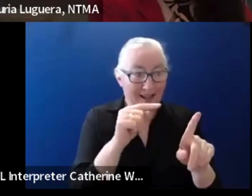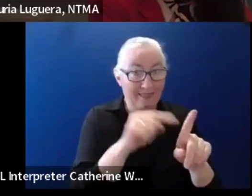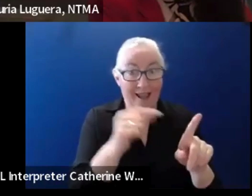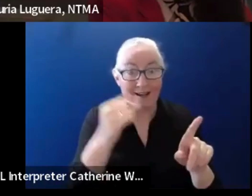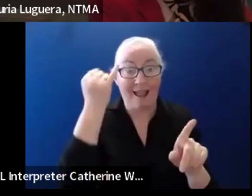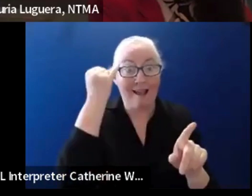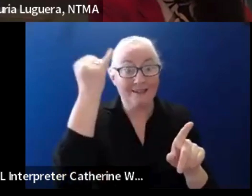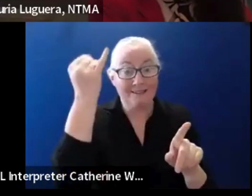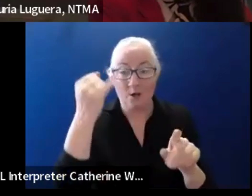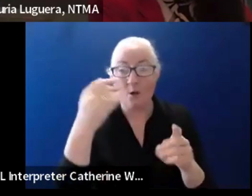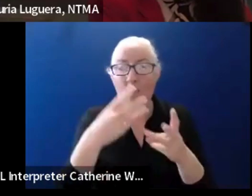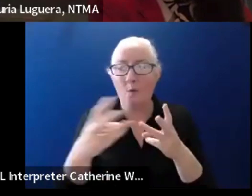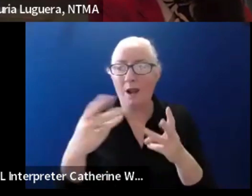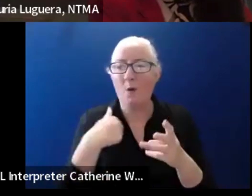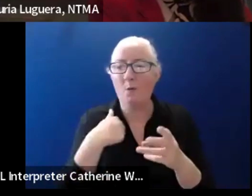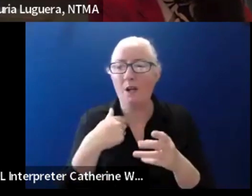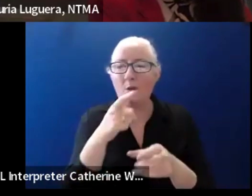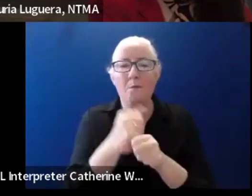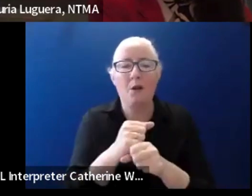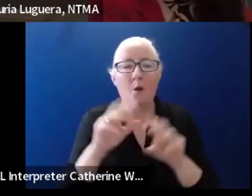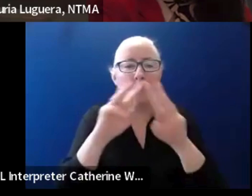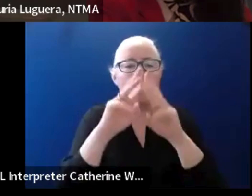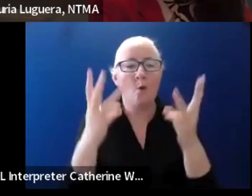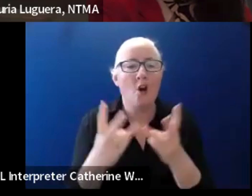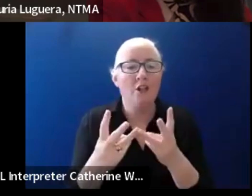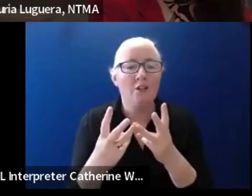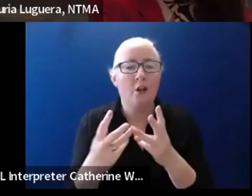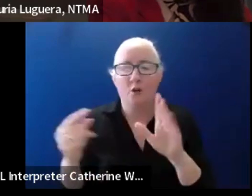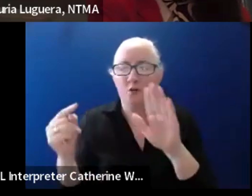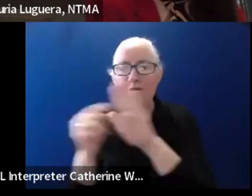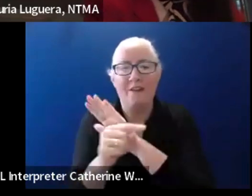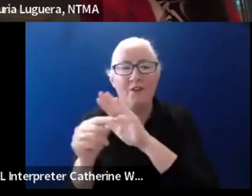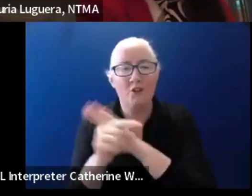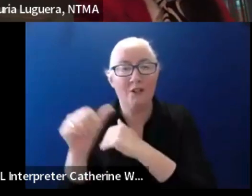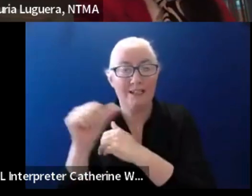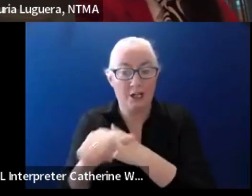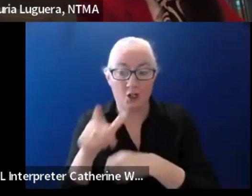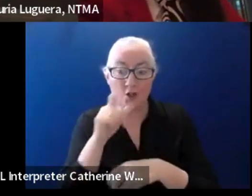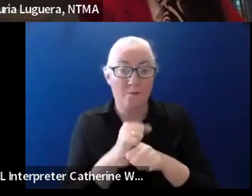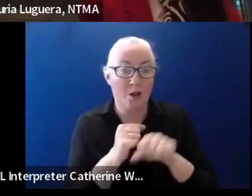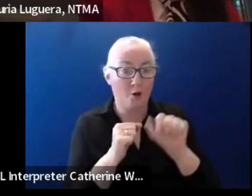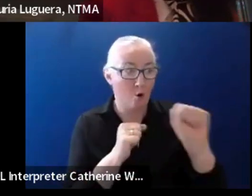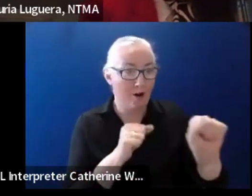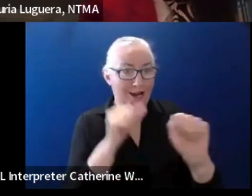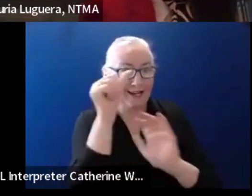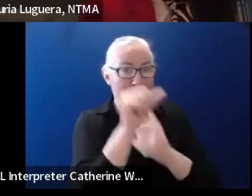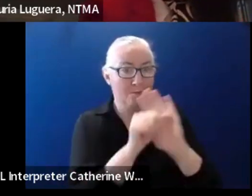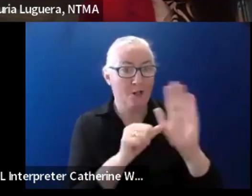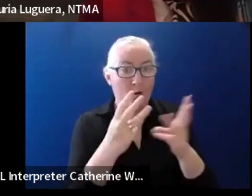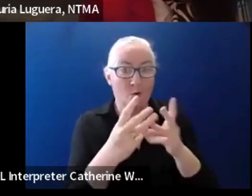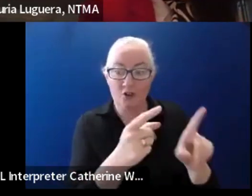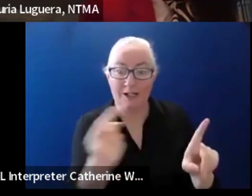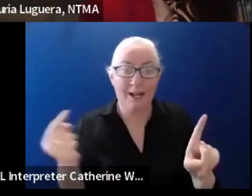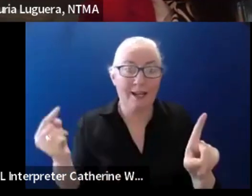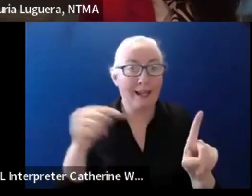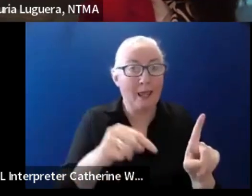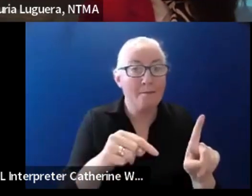when we were marking World Refugee Day, and she was speaking about her own experience as a refugee when she came